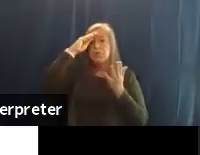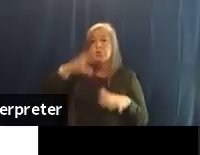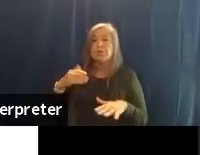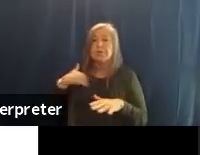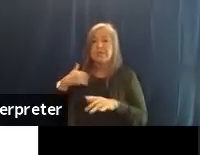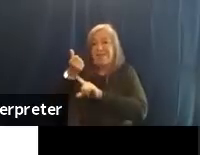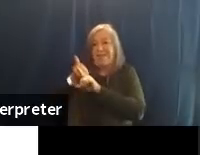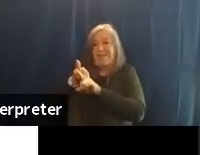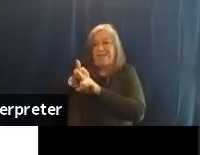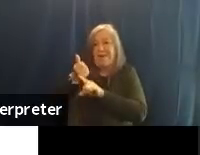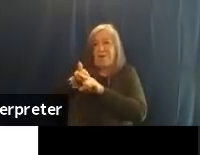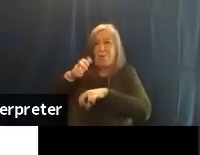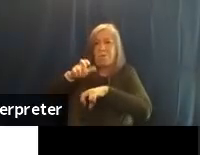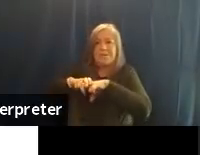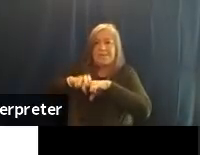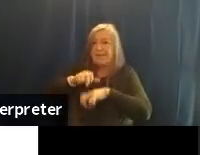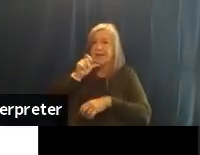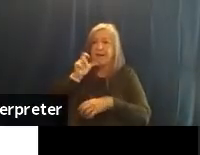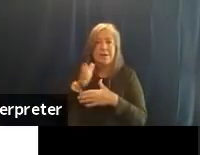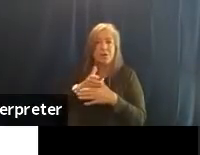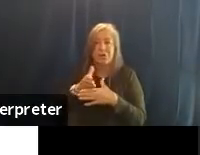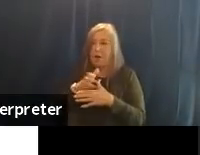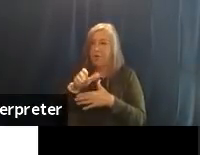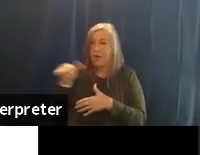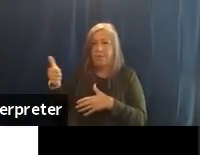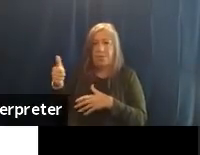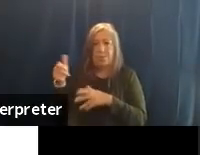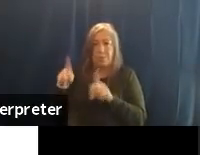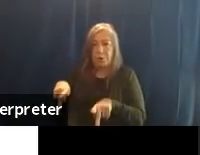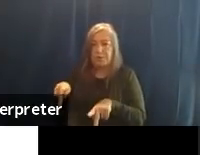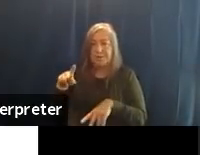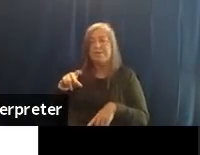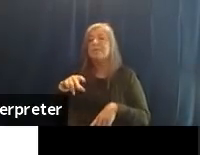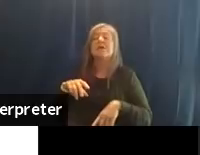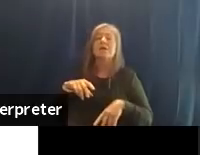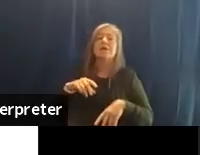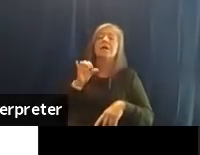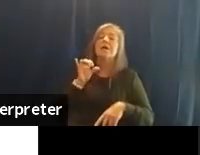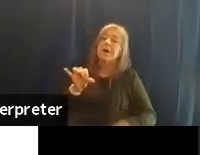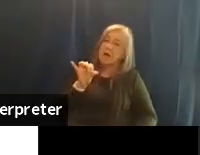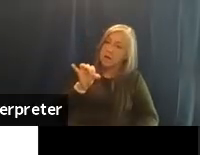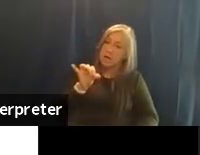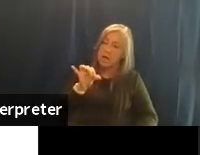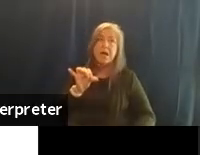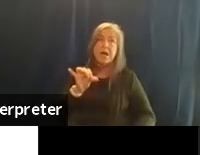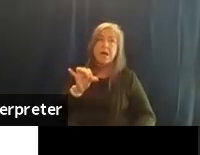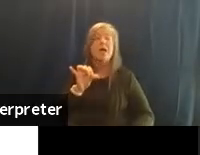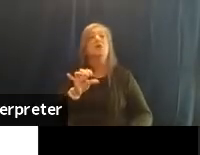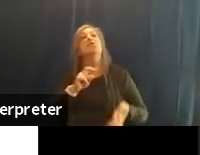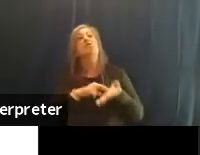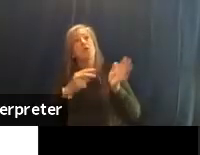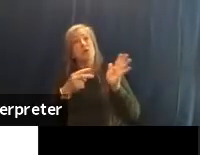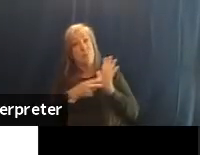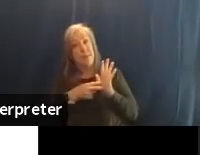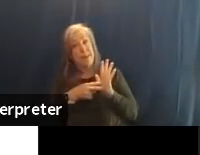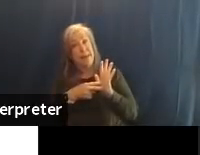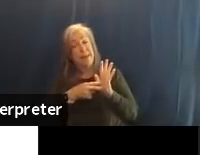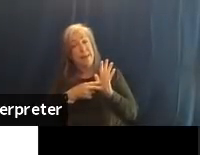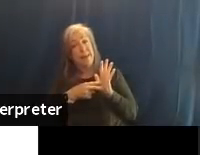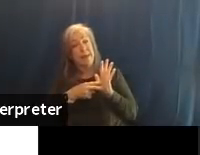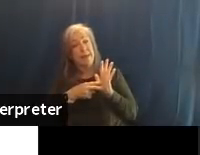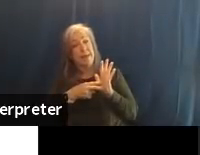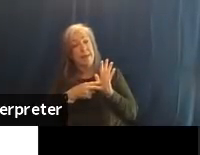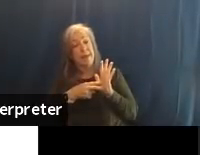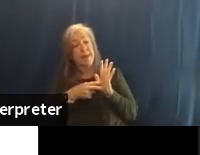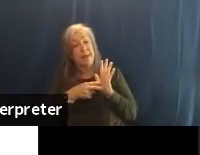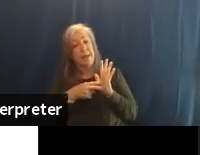High School and it's second period when we're back in school, I'm the teacher, what